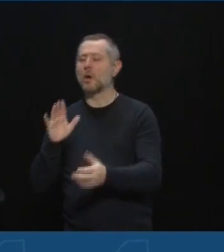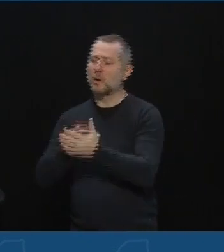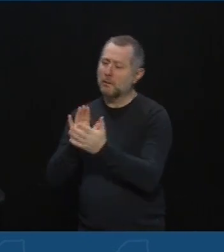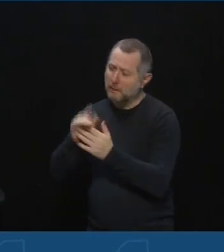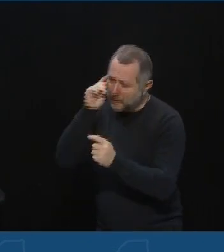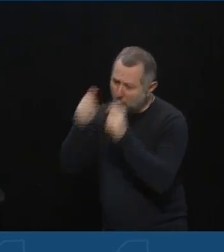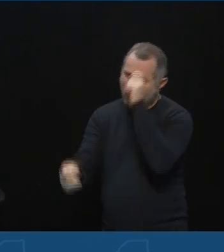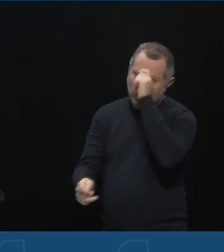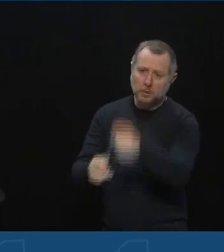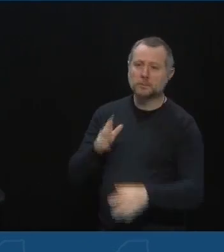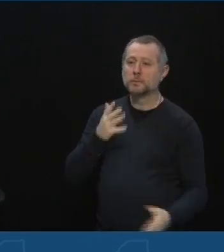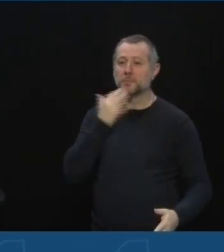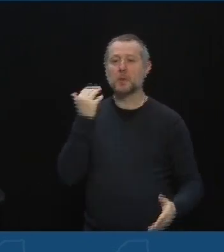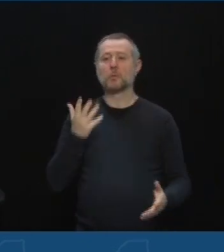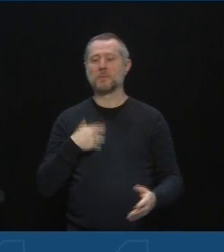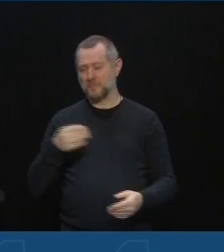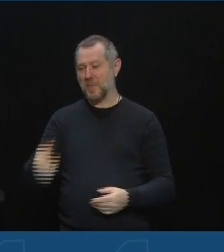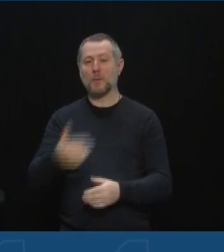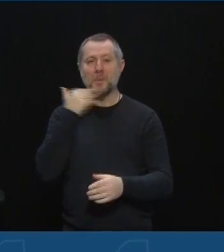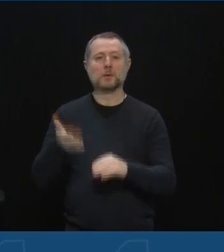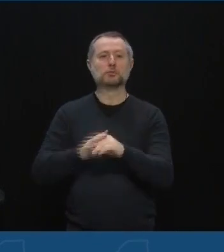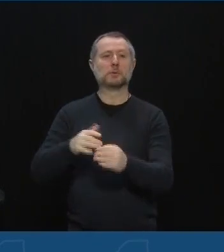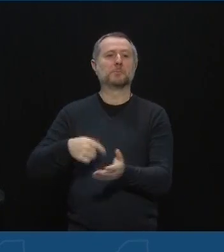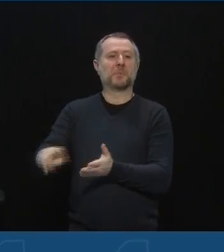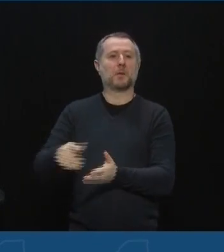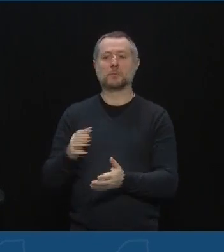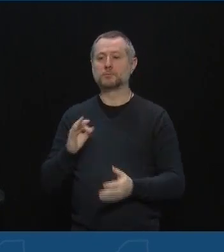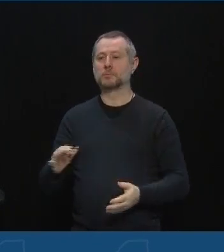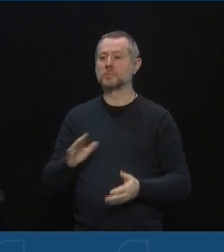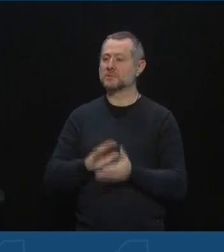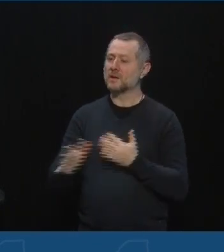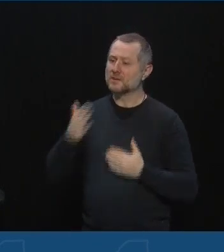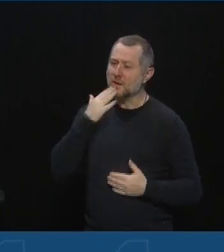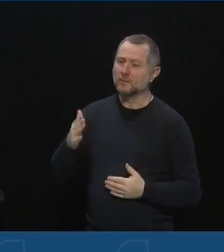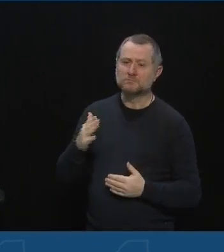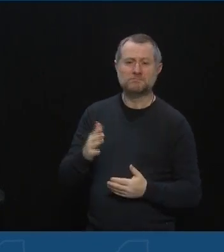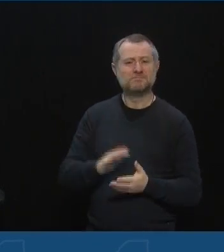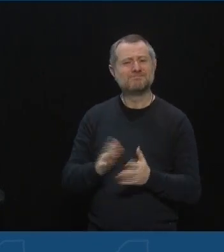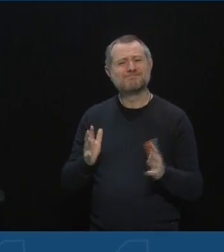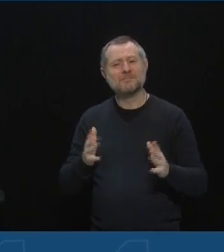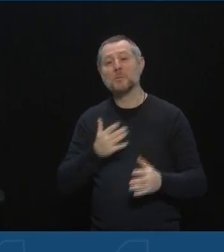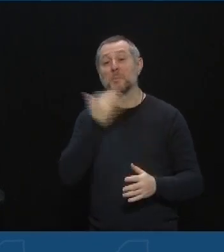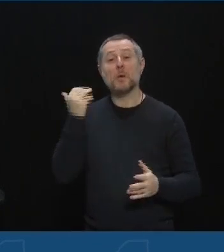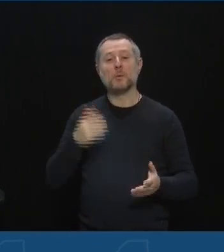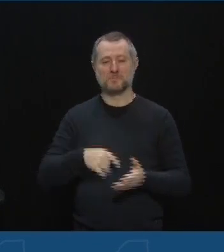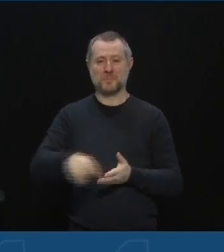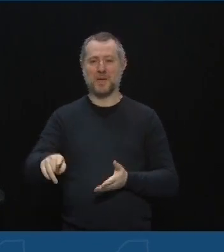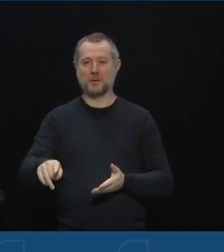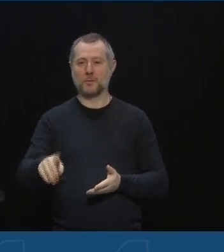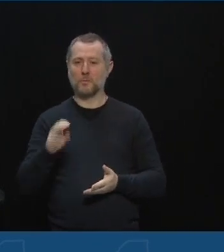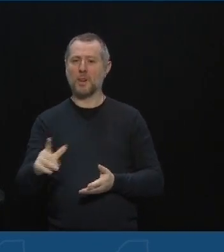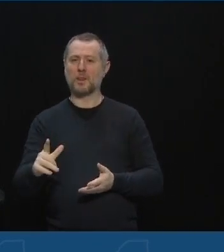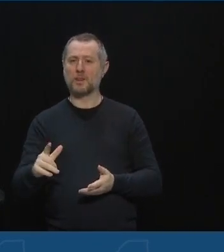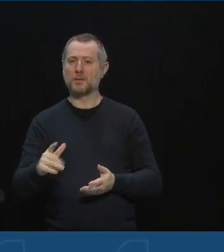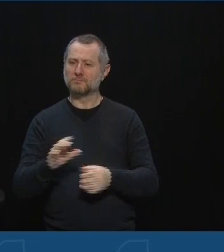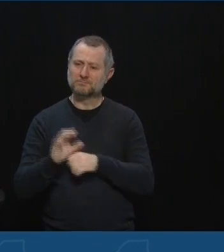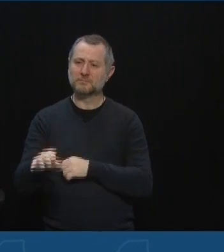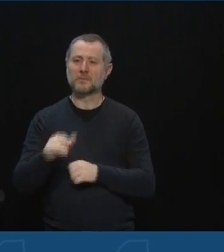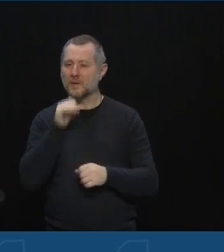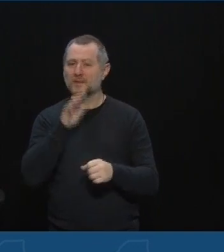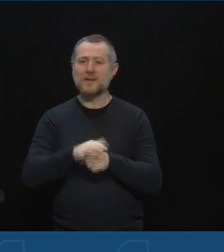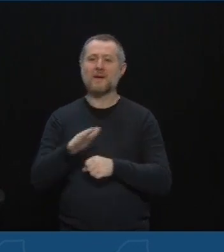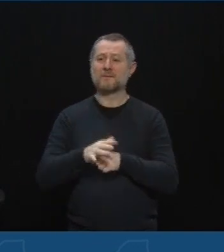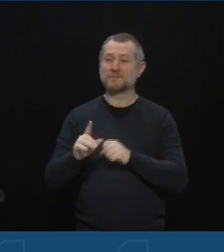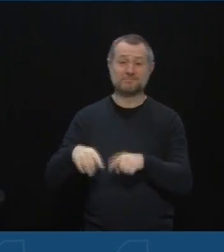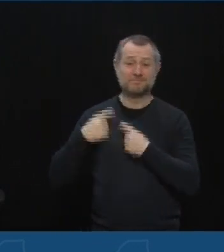better. Okay, that's really nice. I mean, yeah, we owe you a debt of gratitude. We also owe you a debt of money, in my opinion. You've been underpaid for far too long.